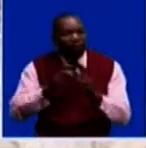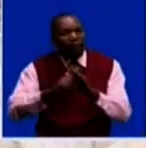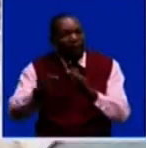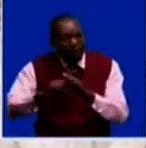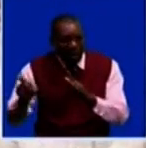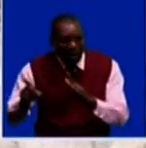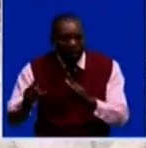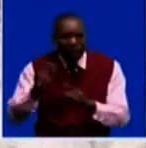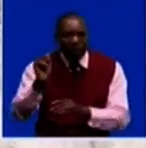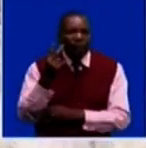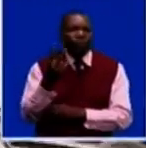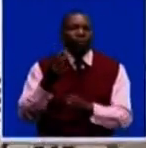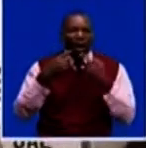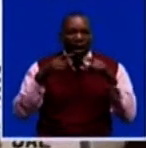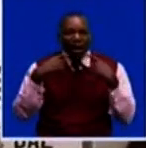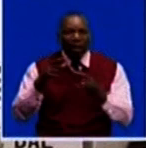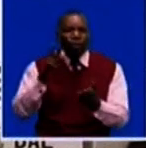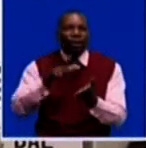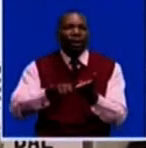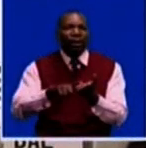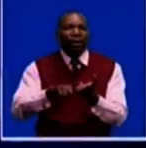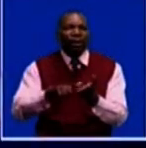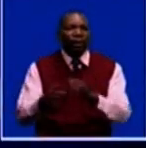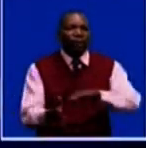Lungu, TV2 News in Lusaka.